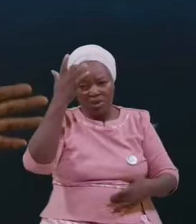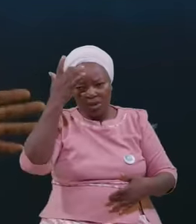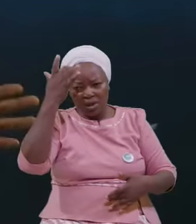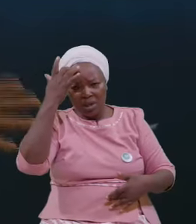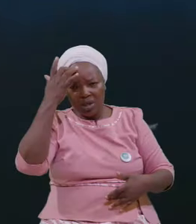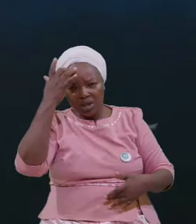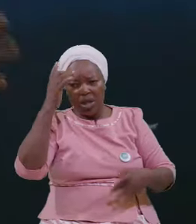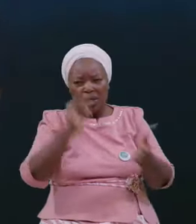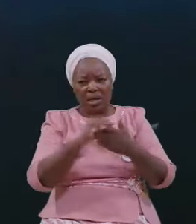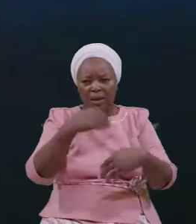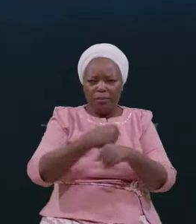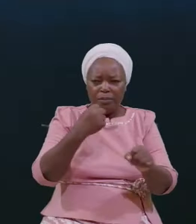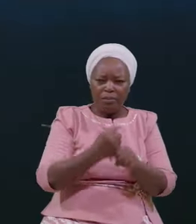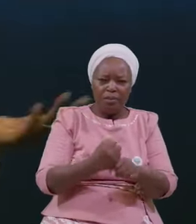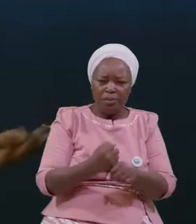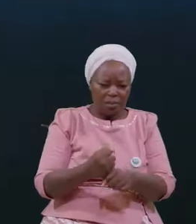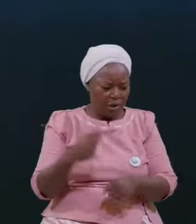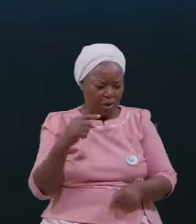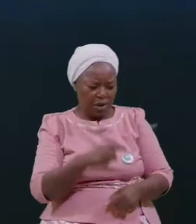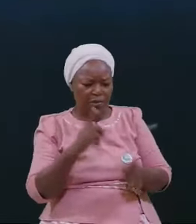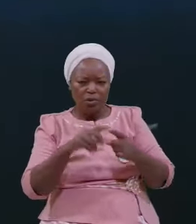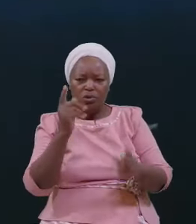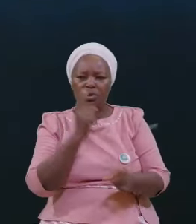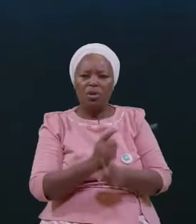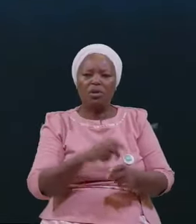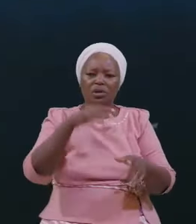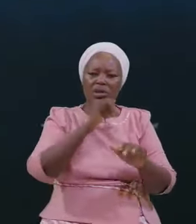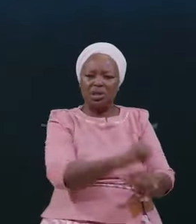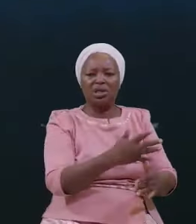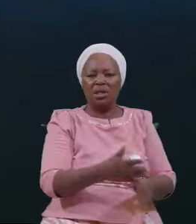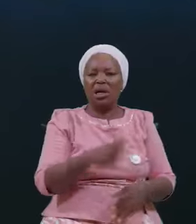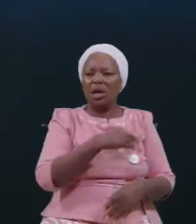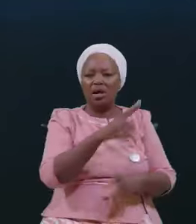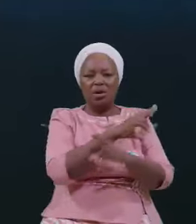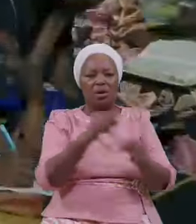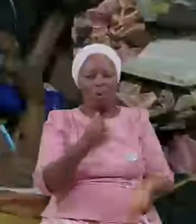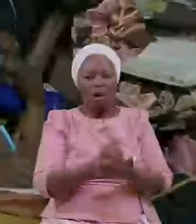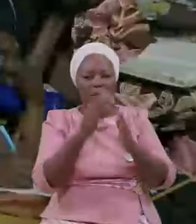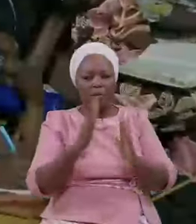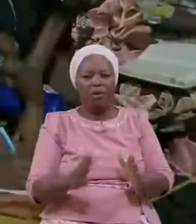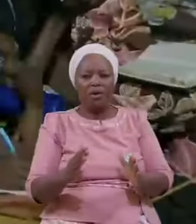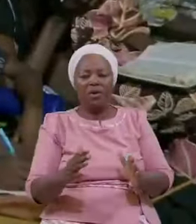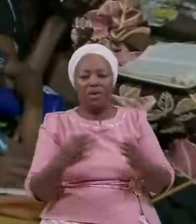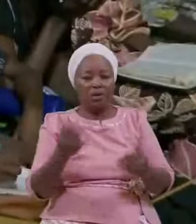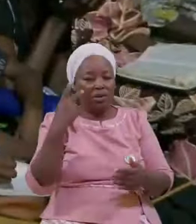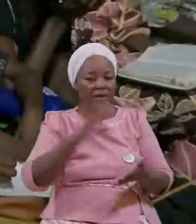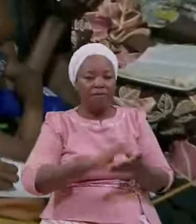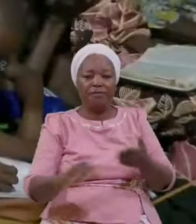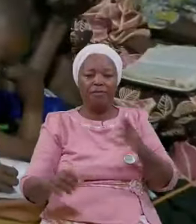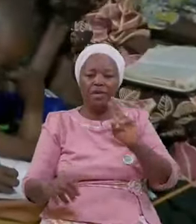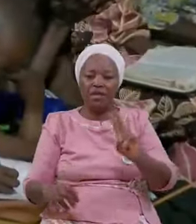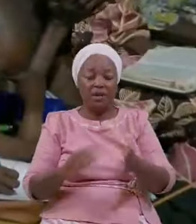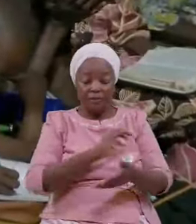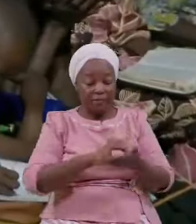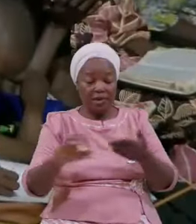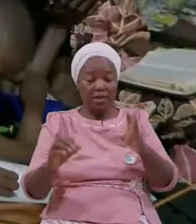him to just stay there and no helper. Look at verse 6. In verse 6, when